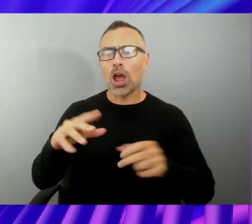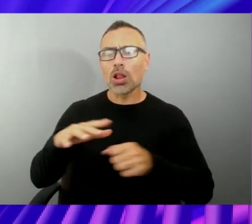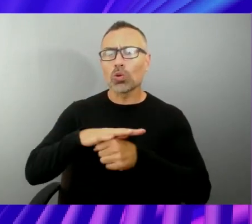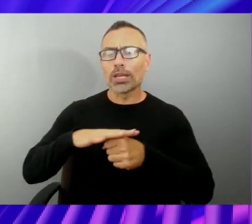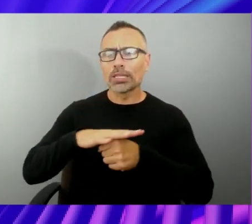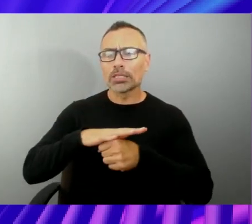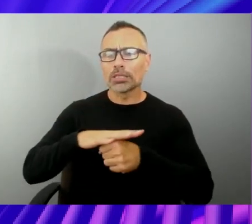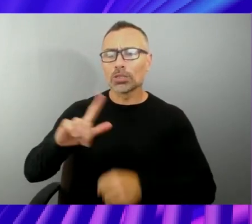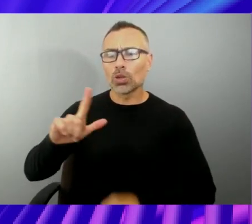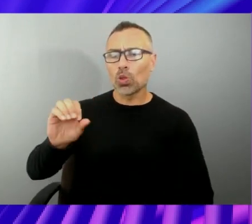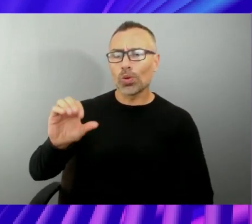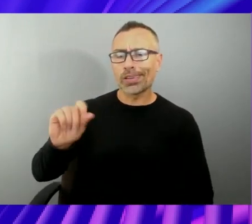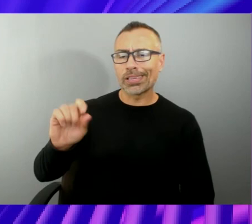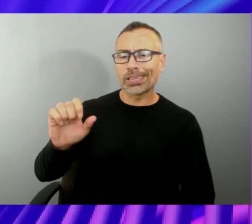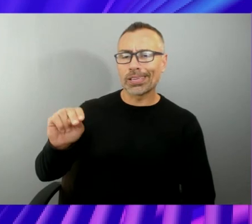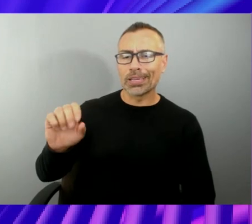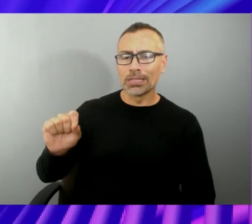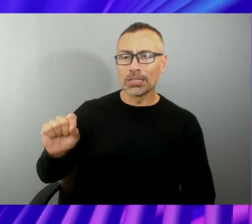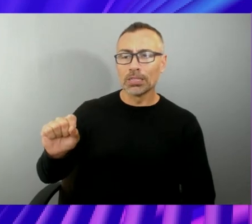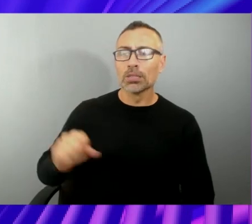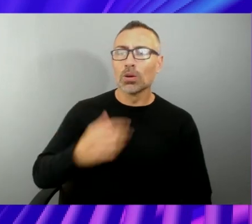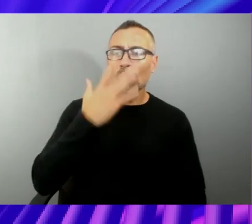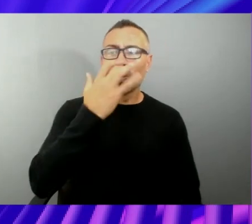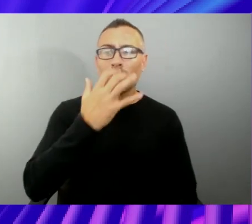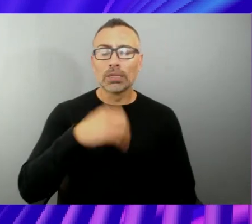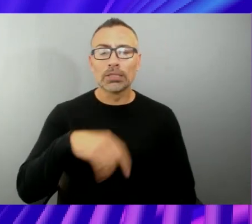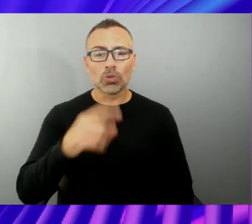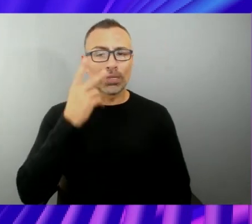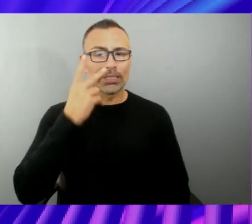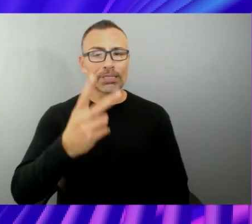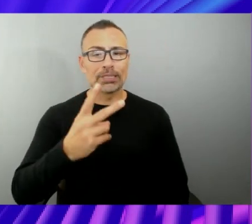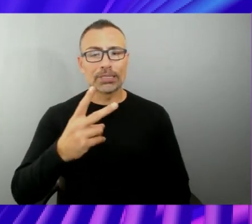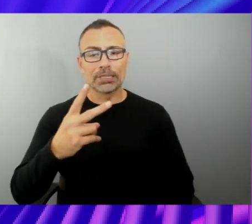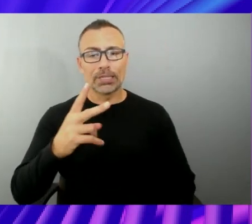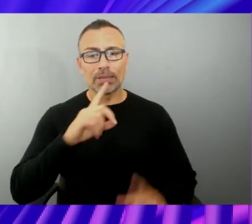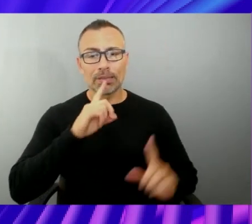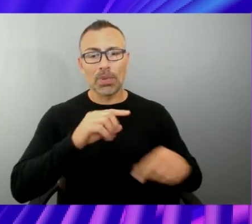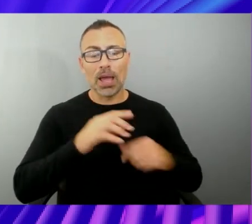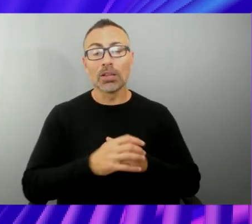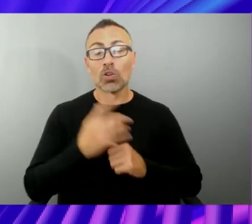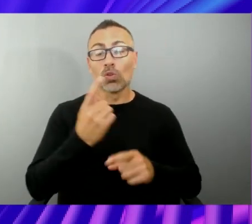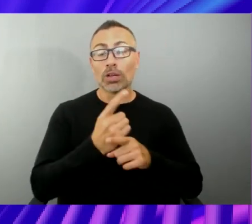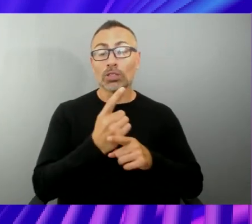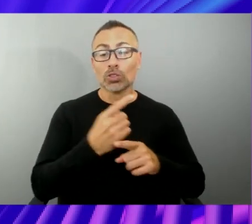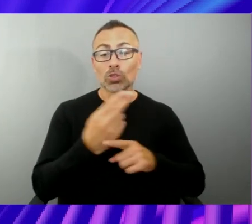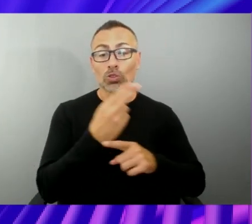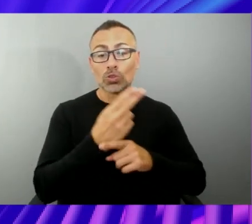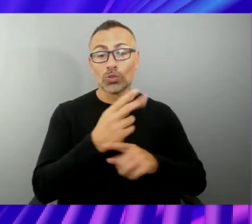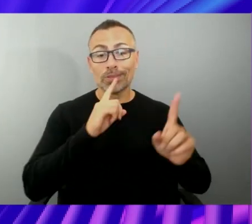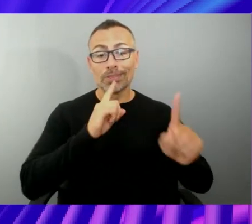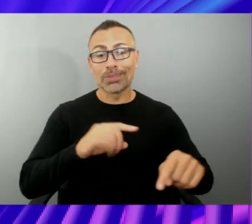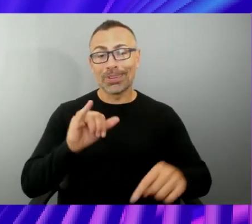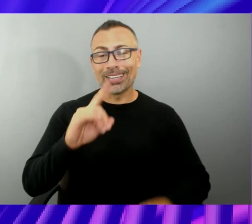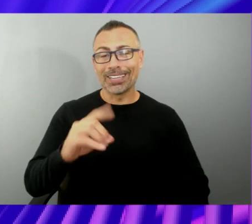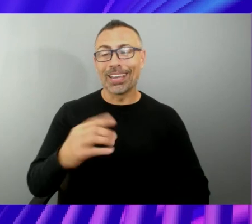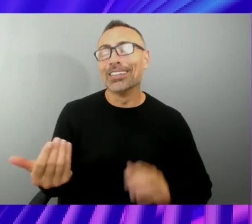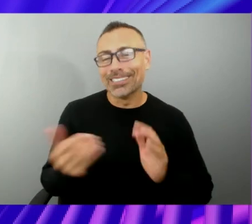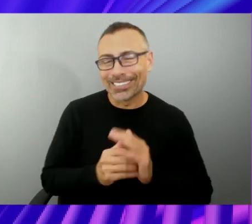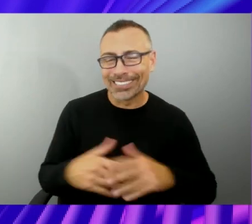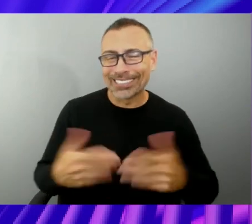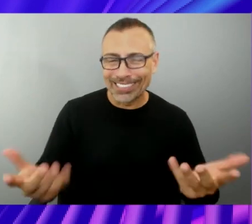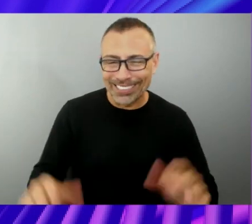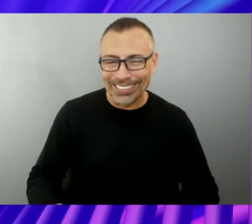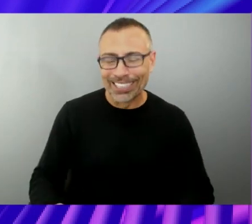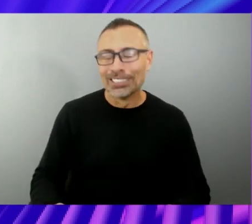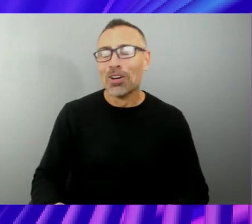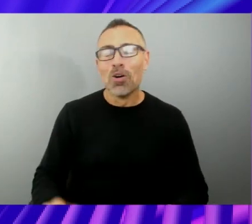okay. Just need the command, right? Command ID. Oh yeah, so again, a little bit. demo gods. Yeah. I didn't pray to them. I